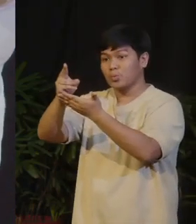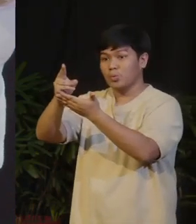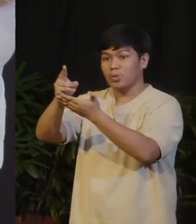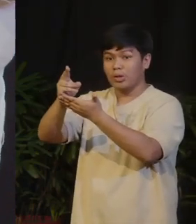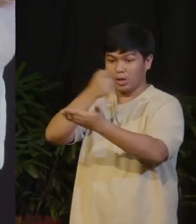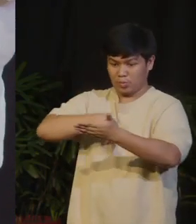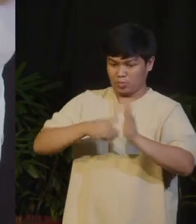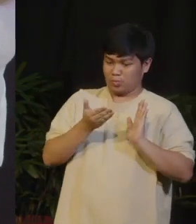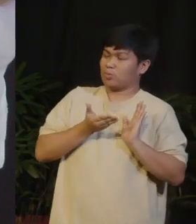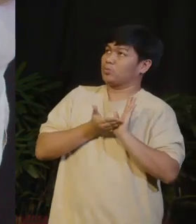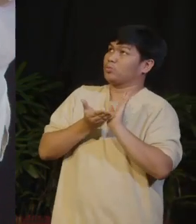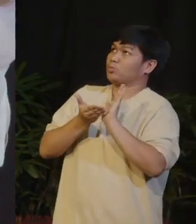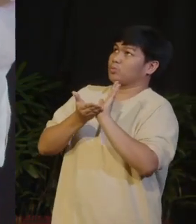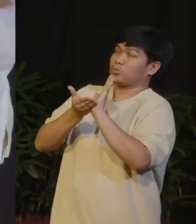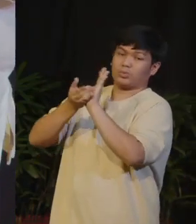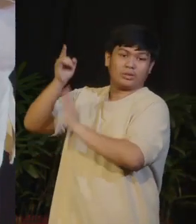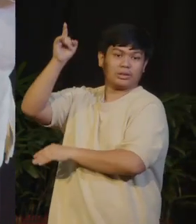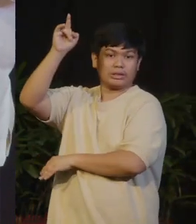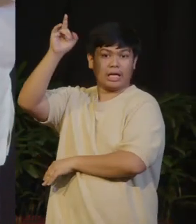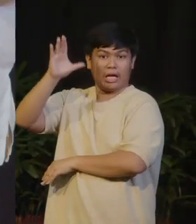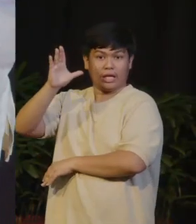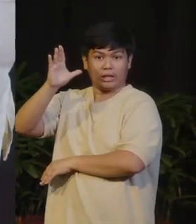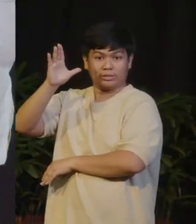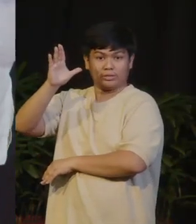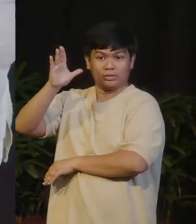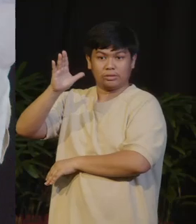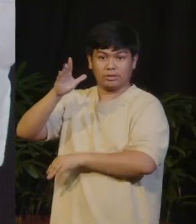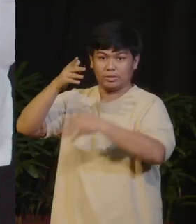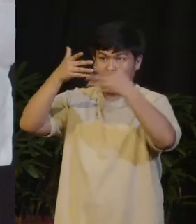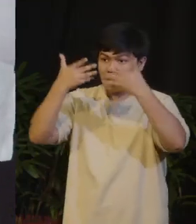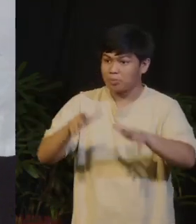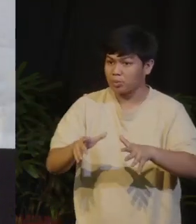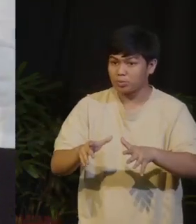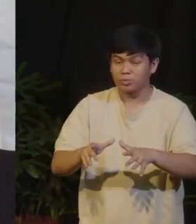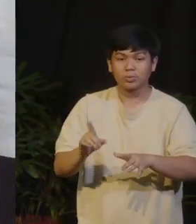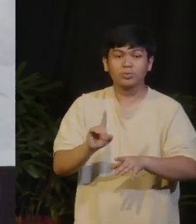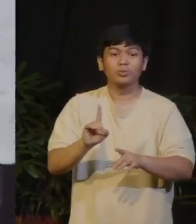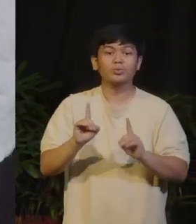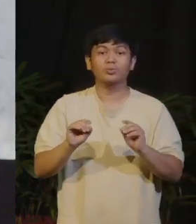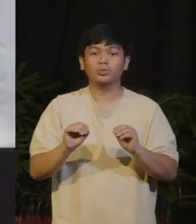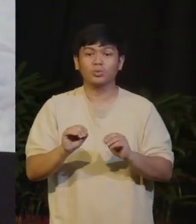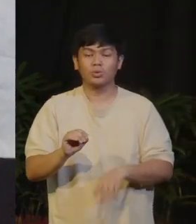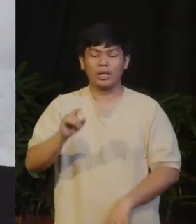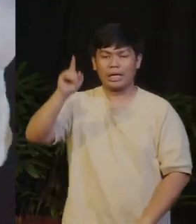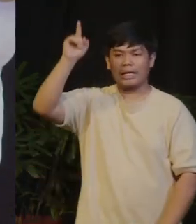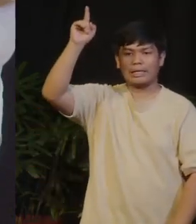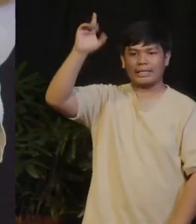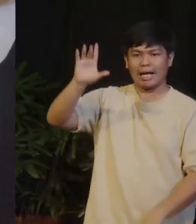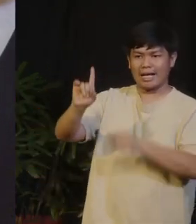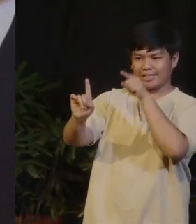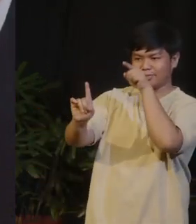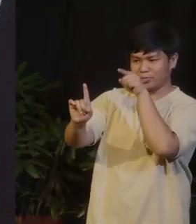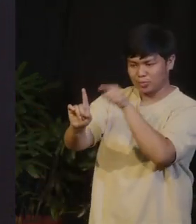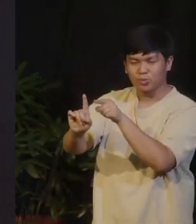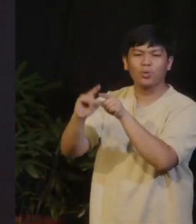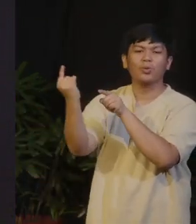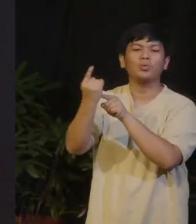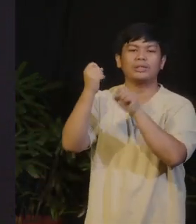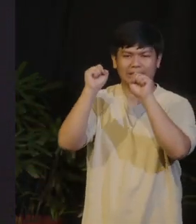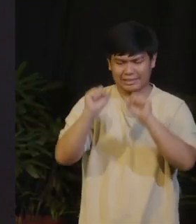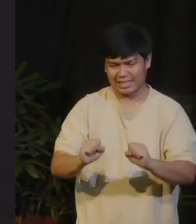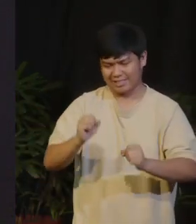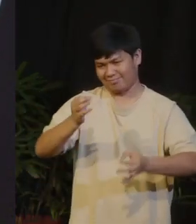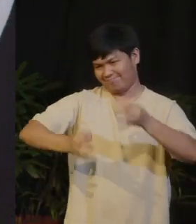of himself to God. In the end, ang Diyos ang final na